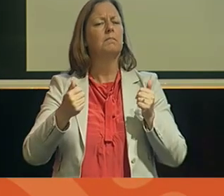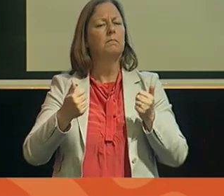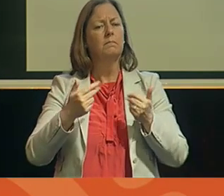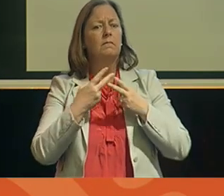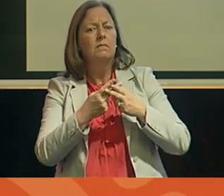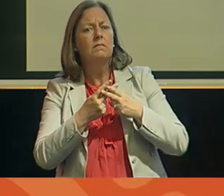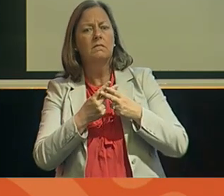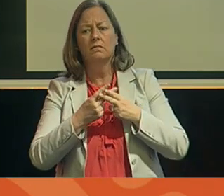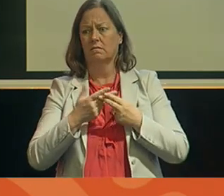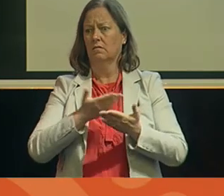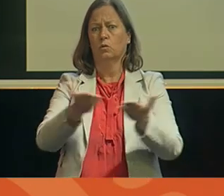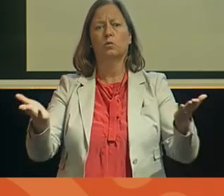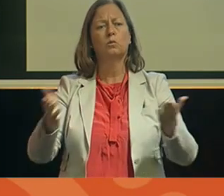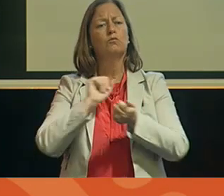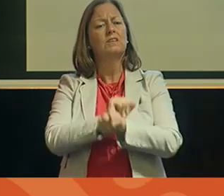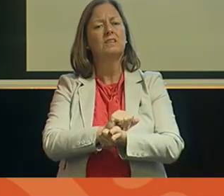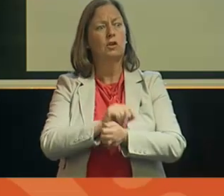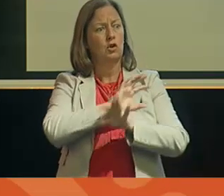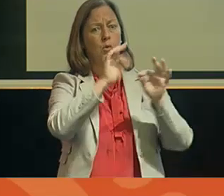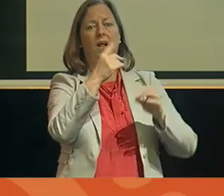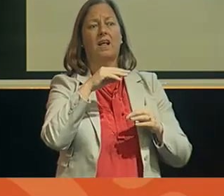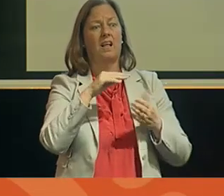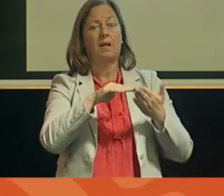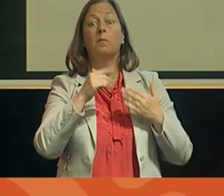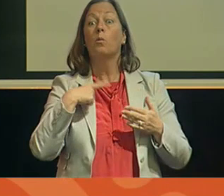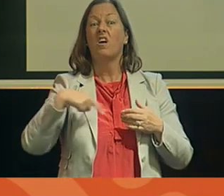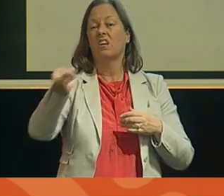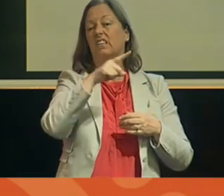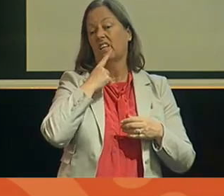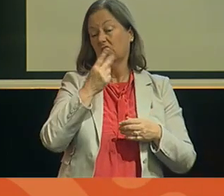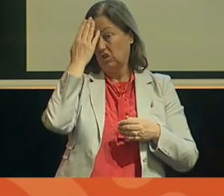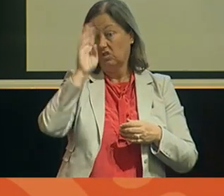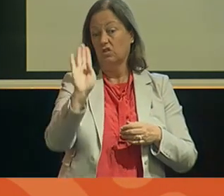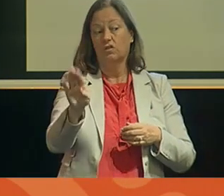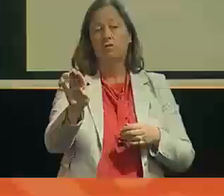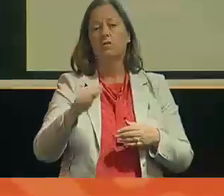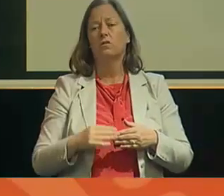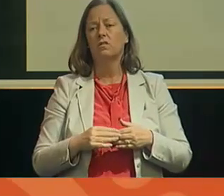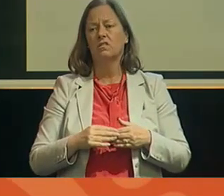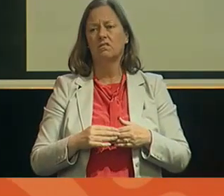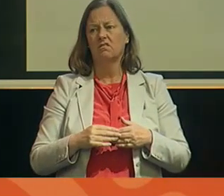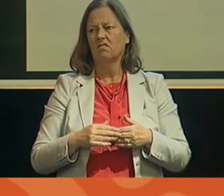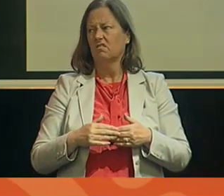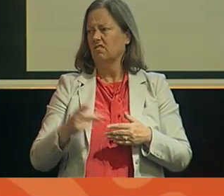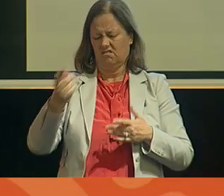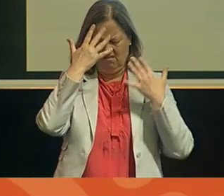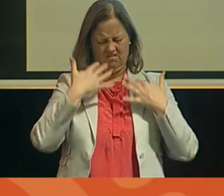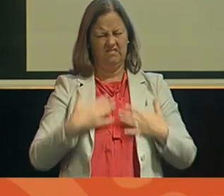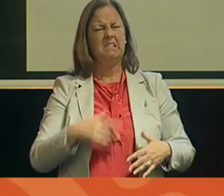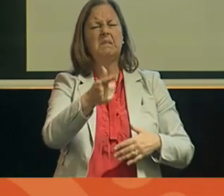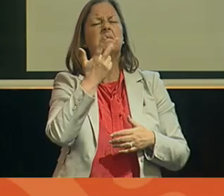would help me. Do you know why? Because they say, you deserve that. You are not men. These are all plastics. These are all